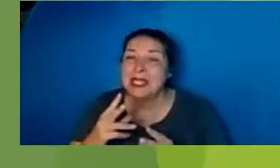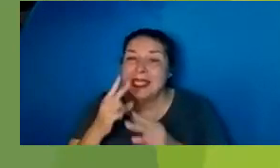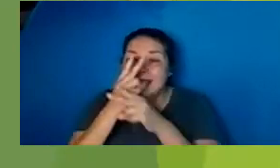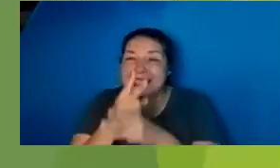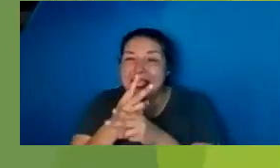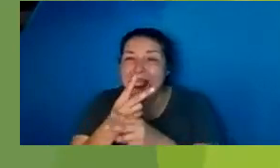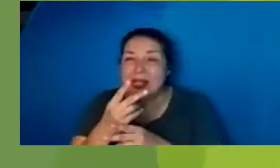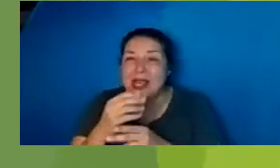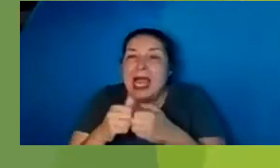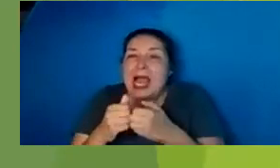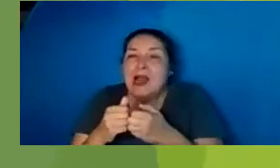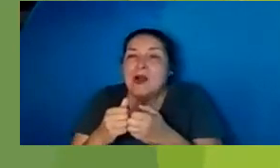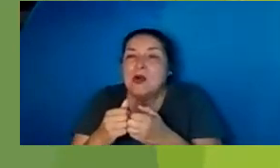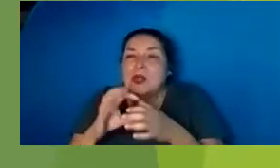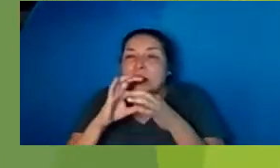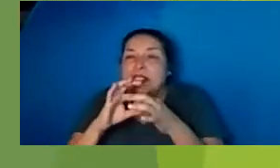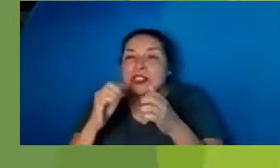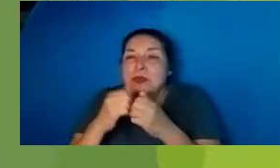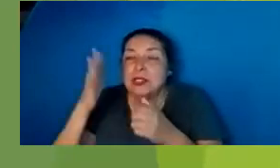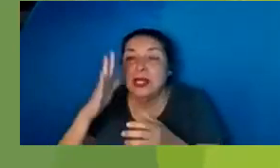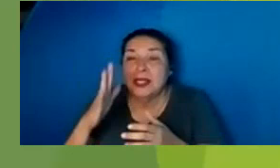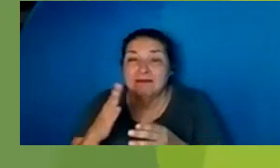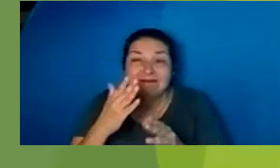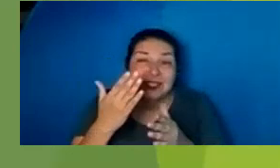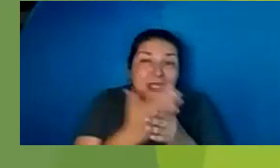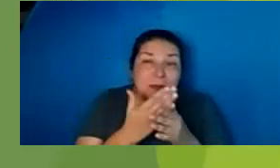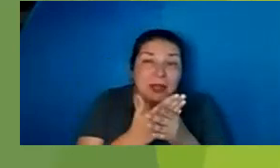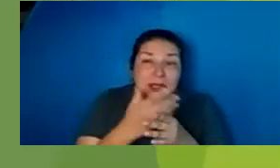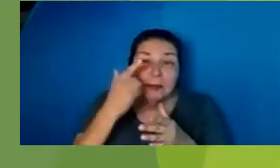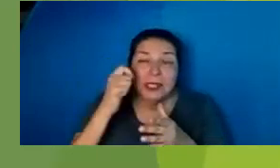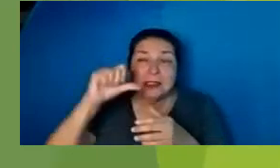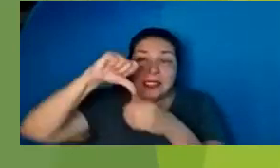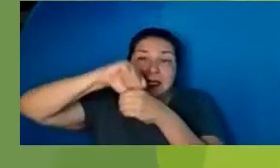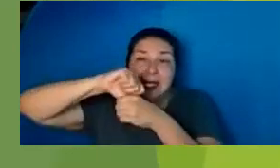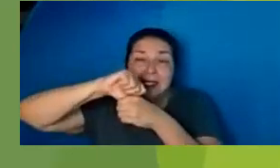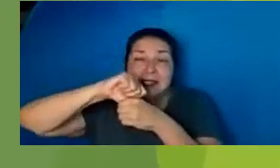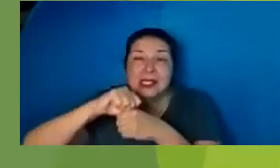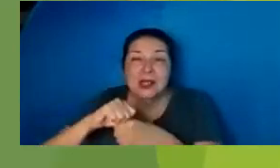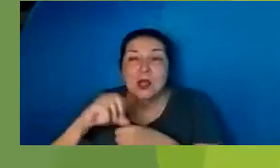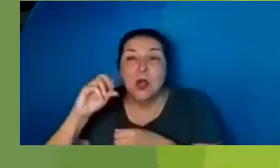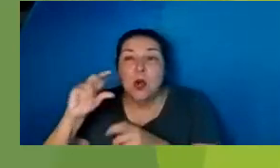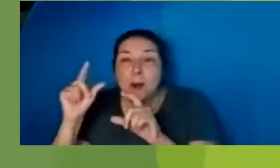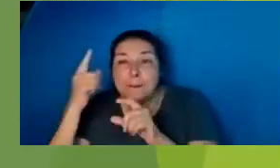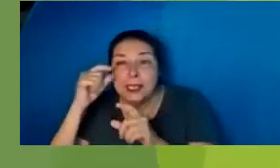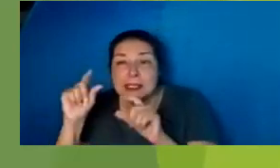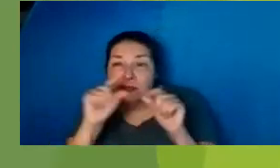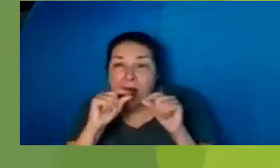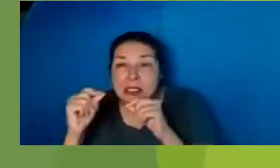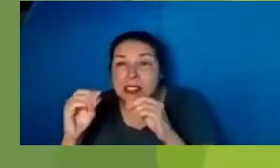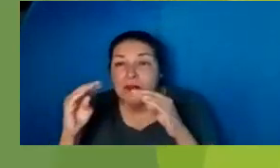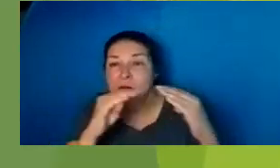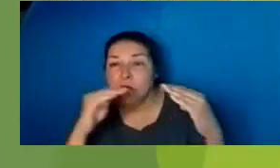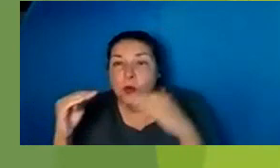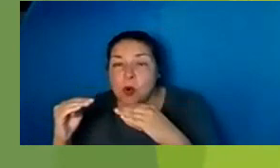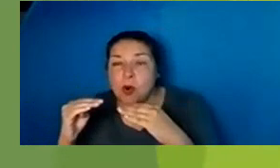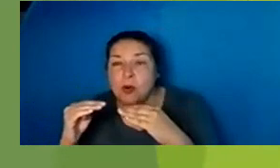They're bothered by the price of gasoline, wars and rumors of wars throughout the world, climate